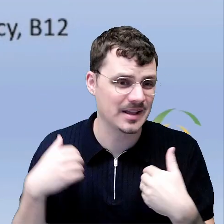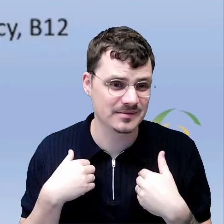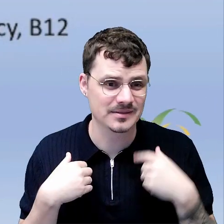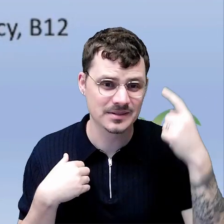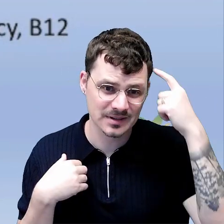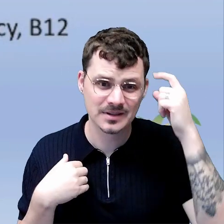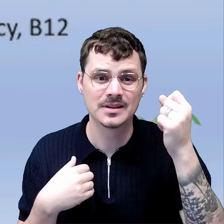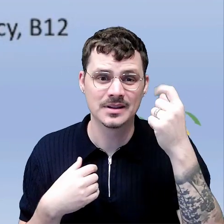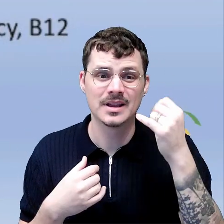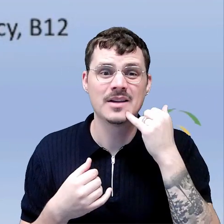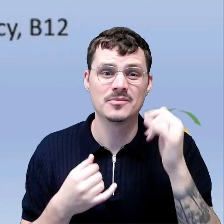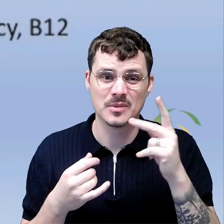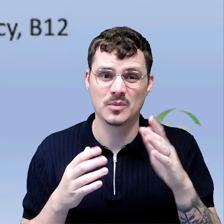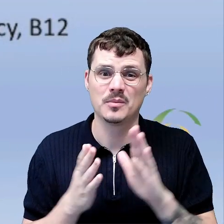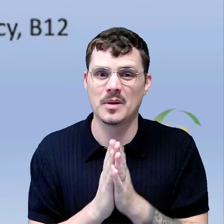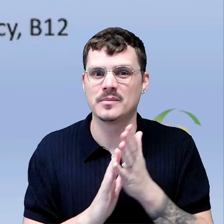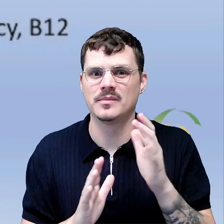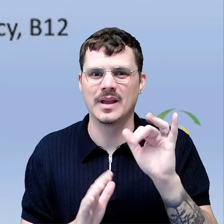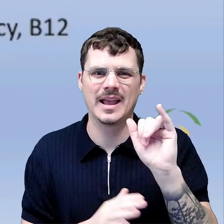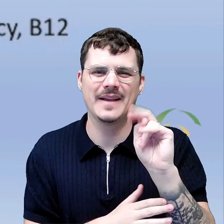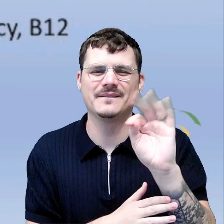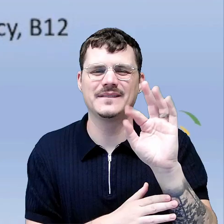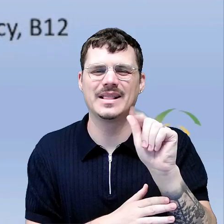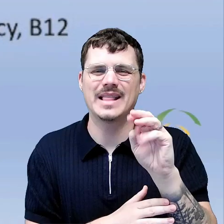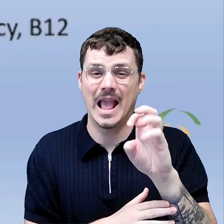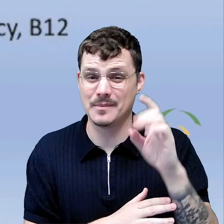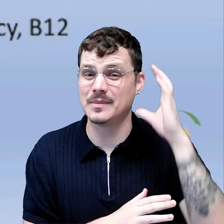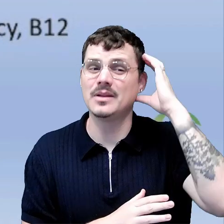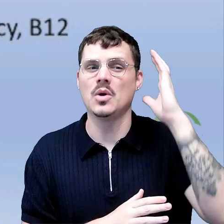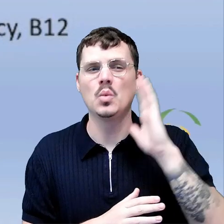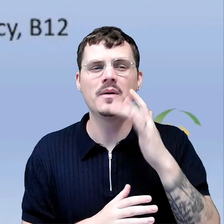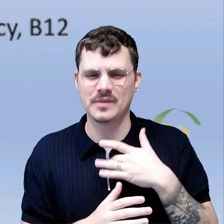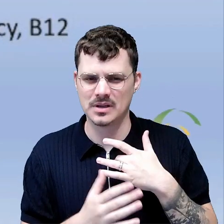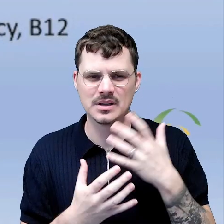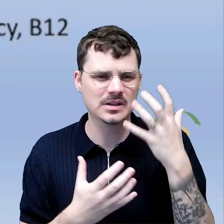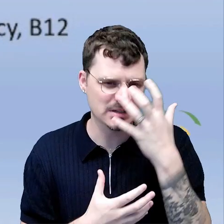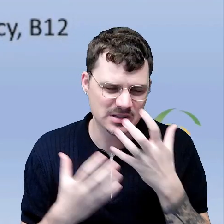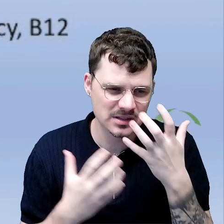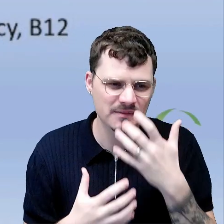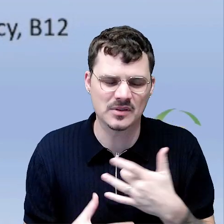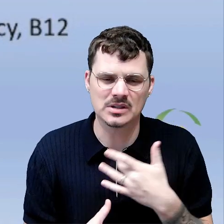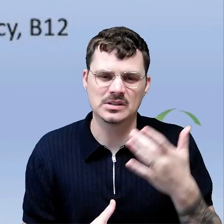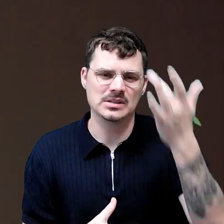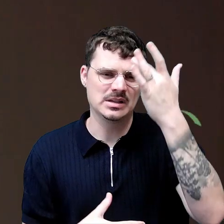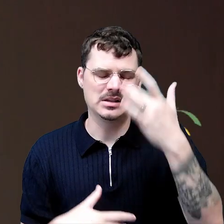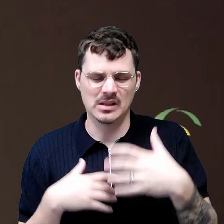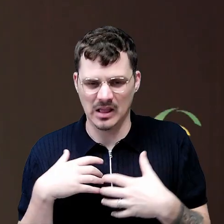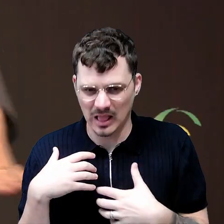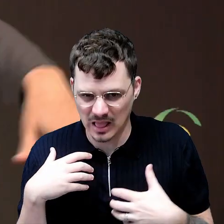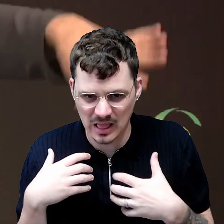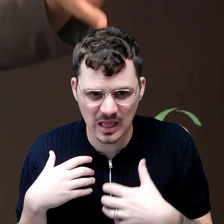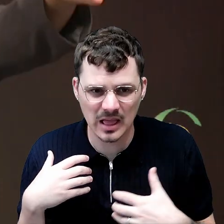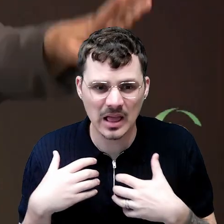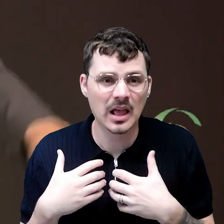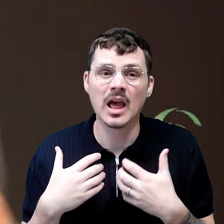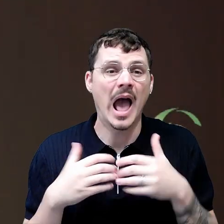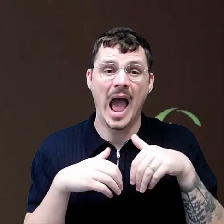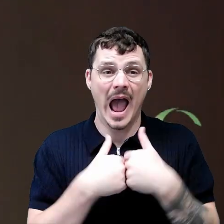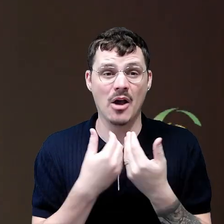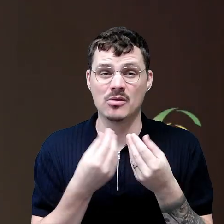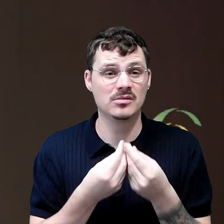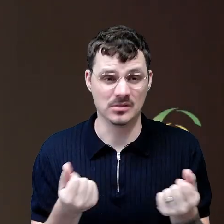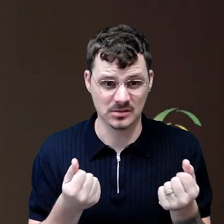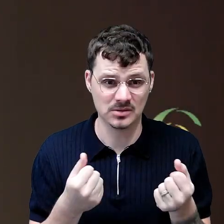that gets inflamed, people feel kind of sick and dizzy. And one of the ways to manage that is to